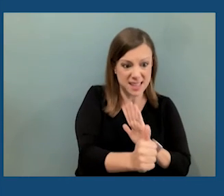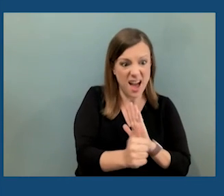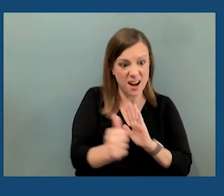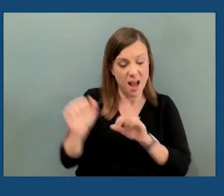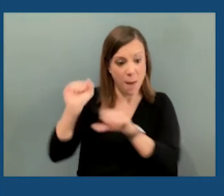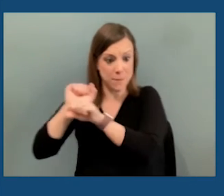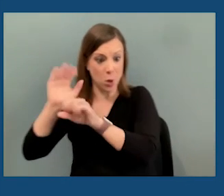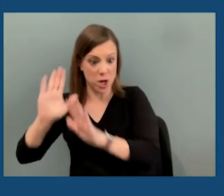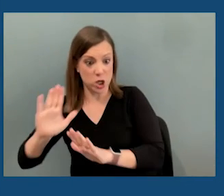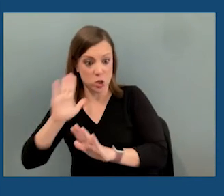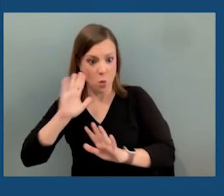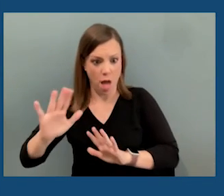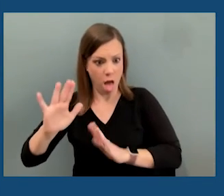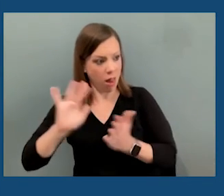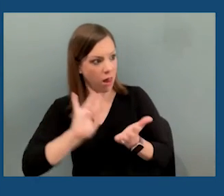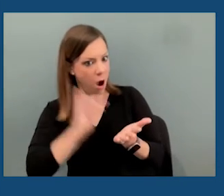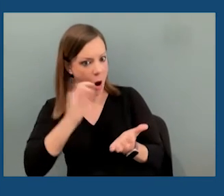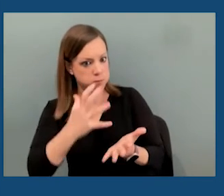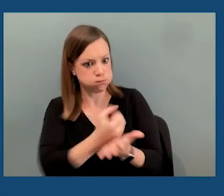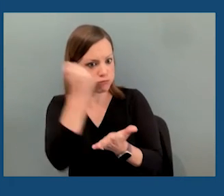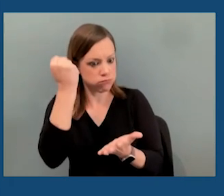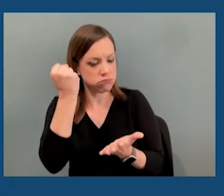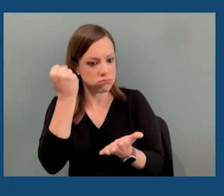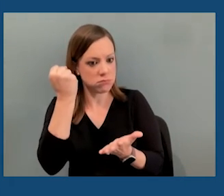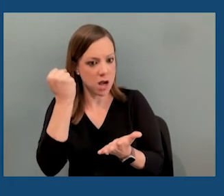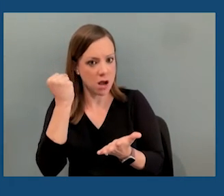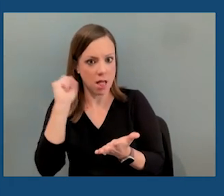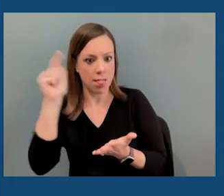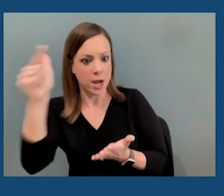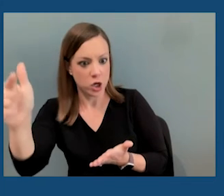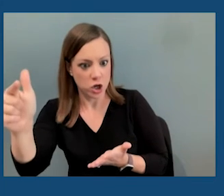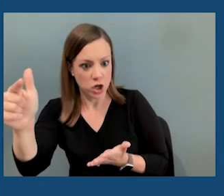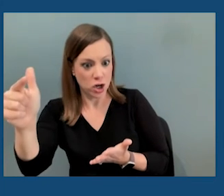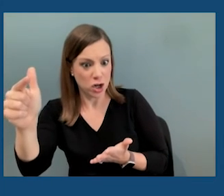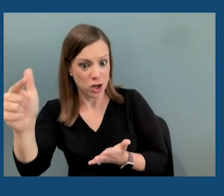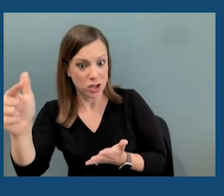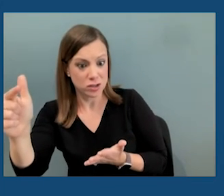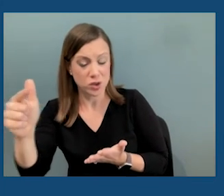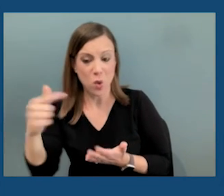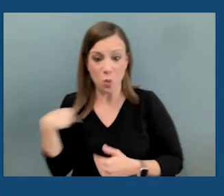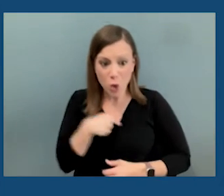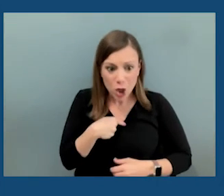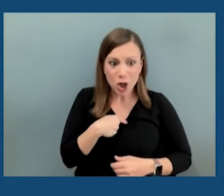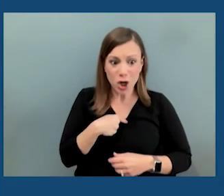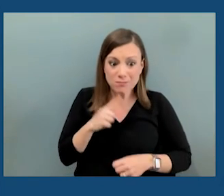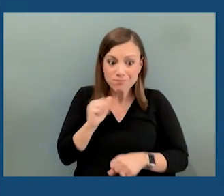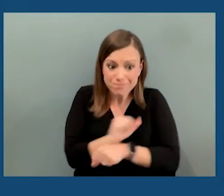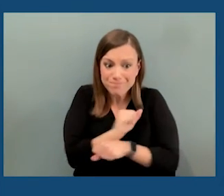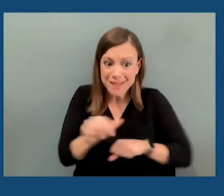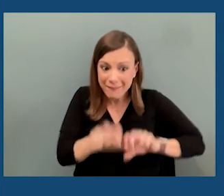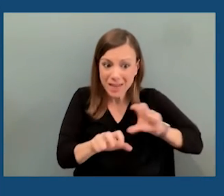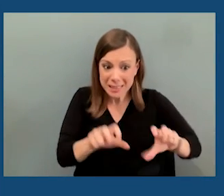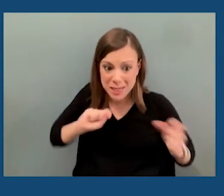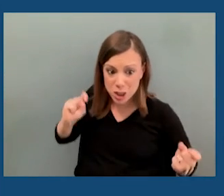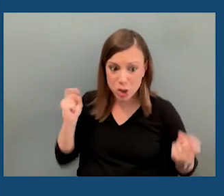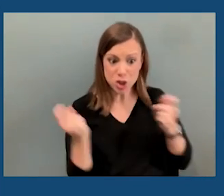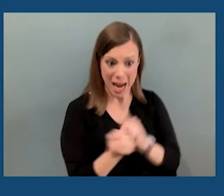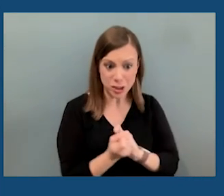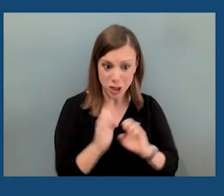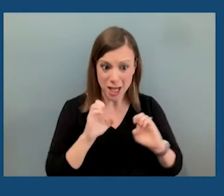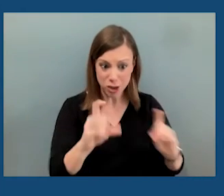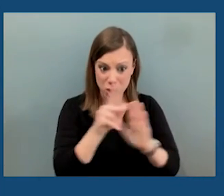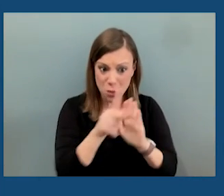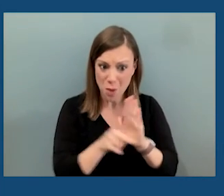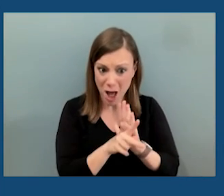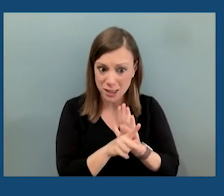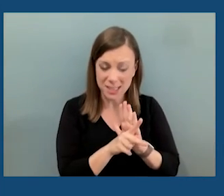called looking at the long game. That's what we're doing here. So we're making investments. And also I said, we'll